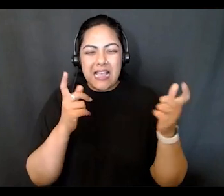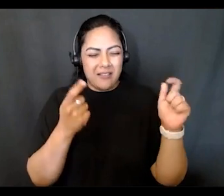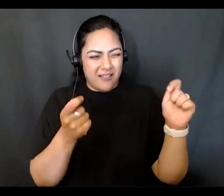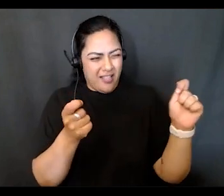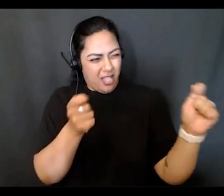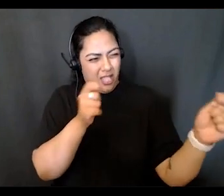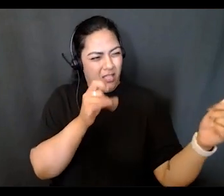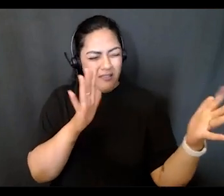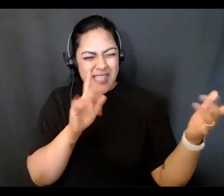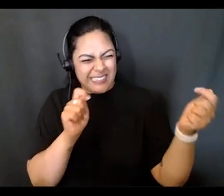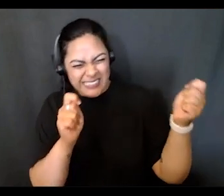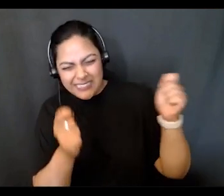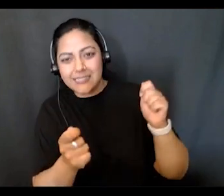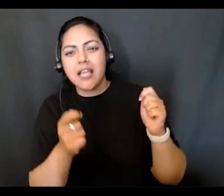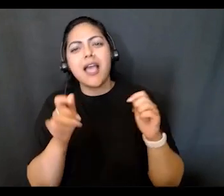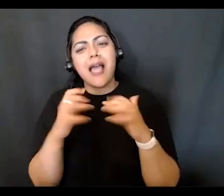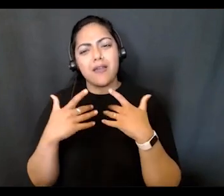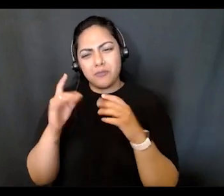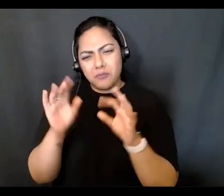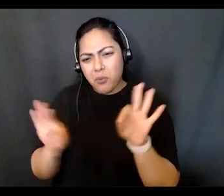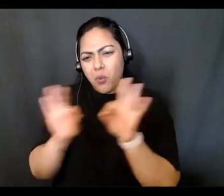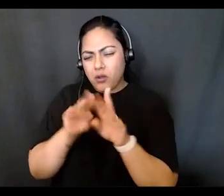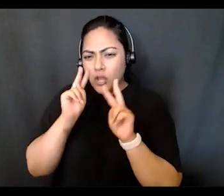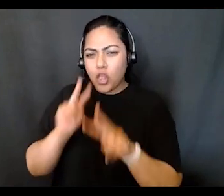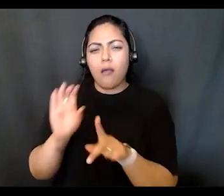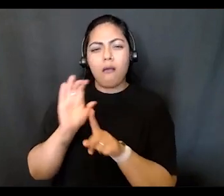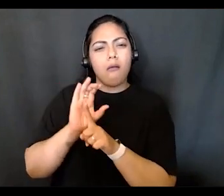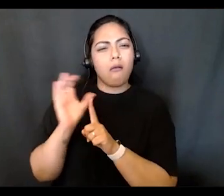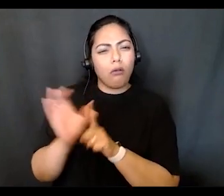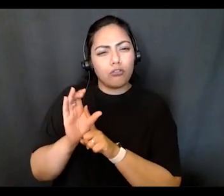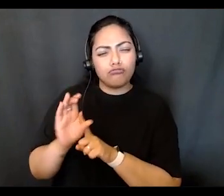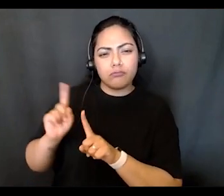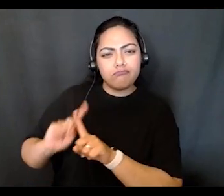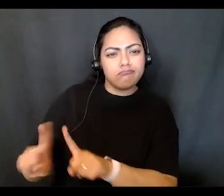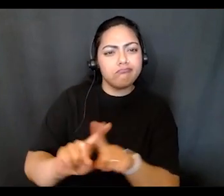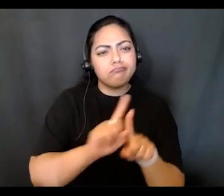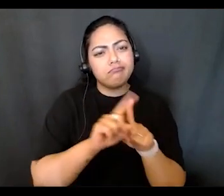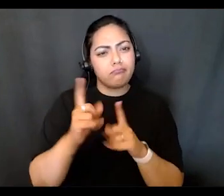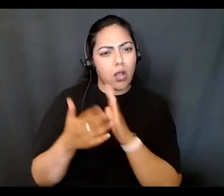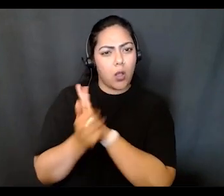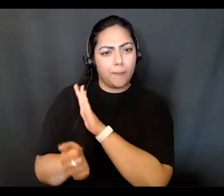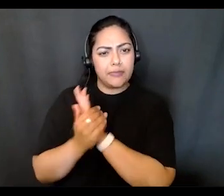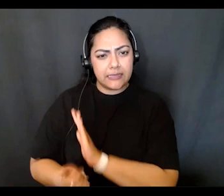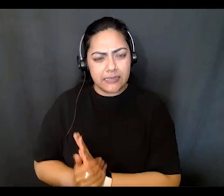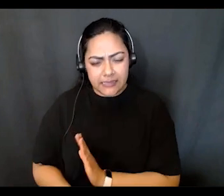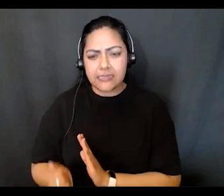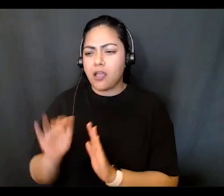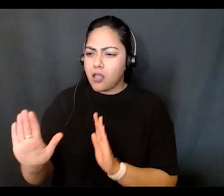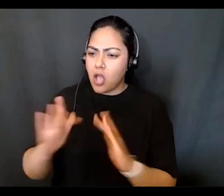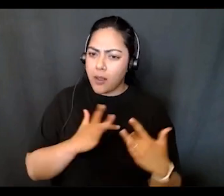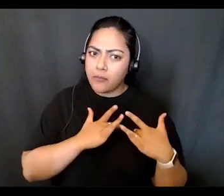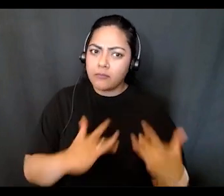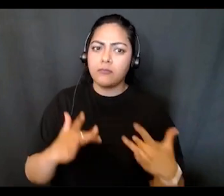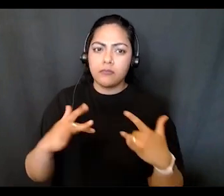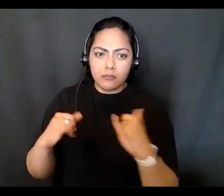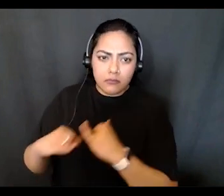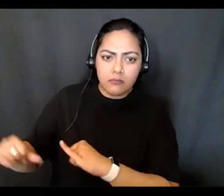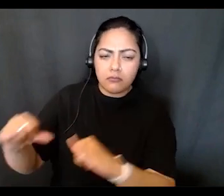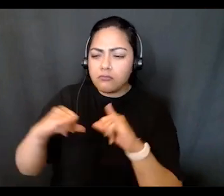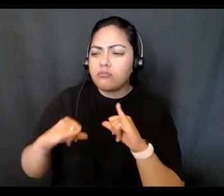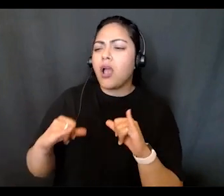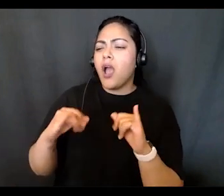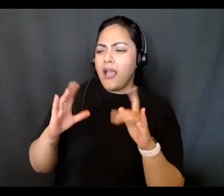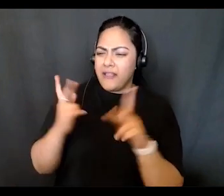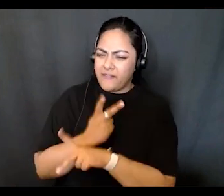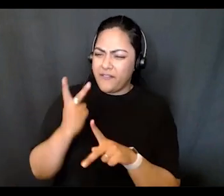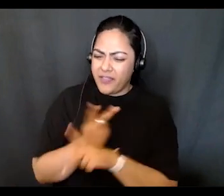are doing and deficits in communities or learning different cultural norms and practices, to thinking about how do we focus